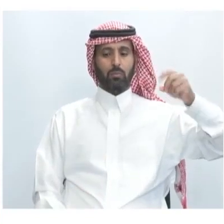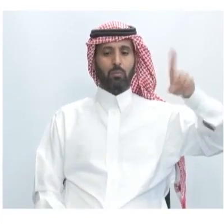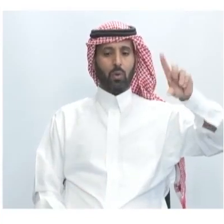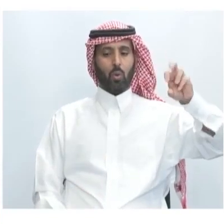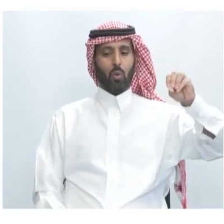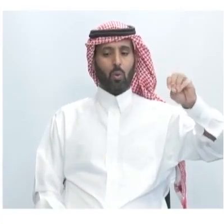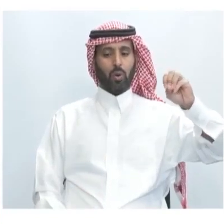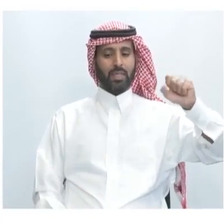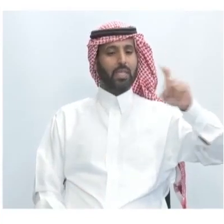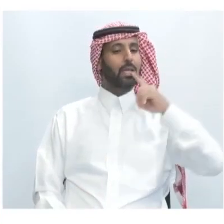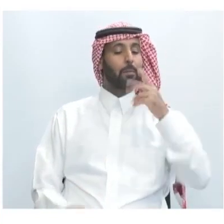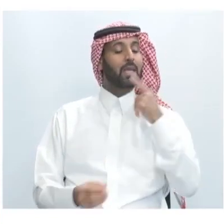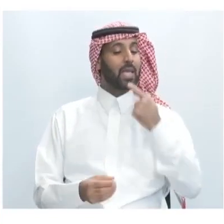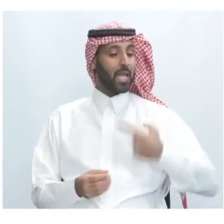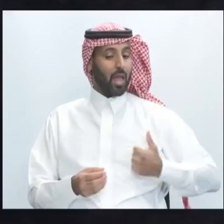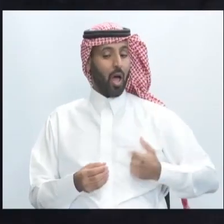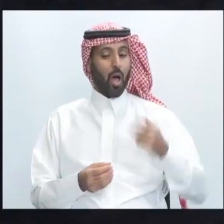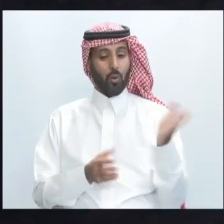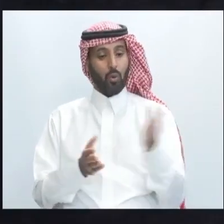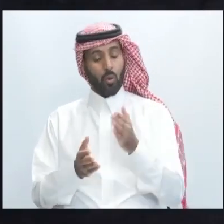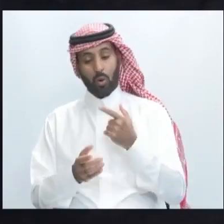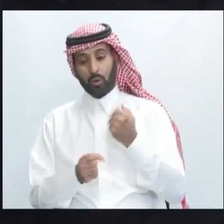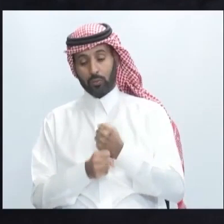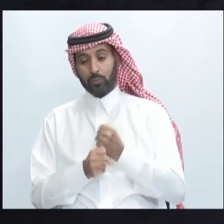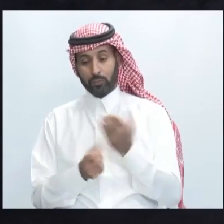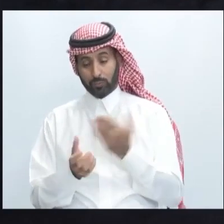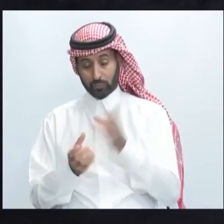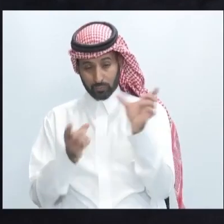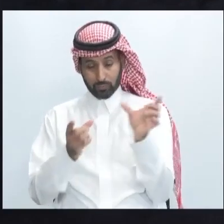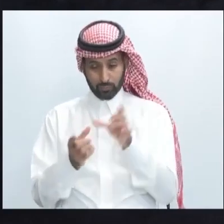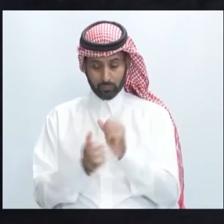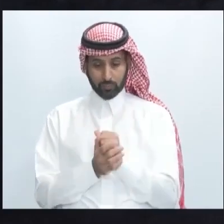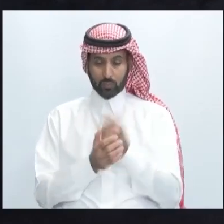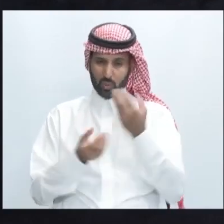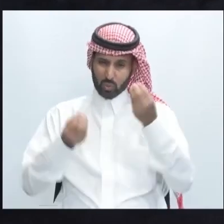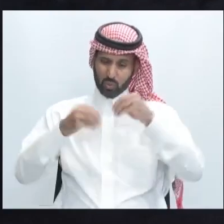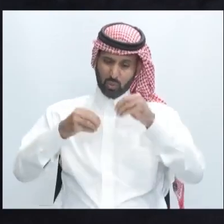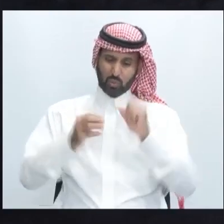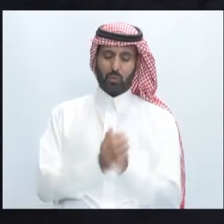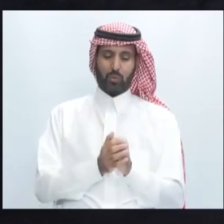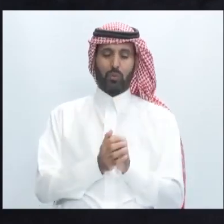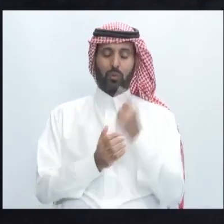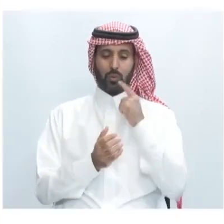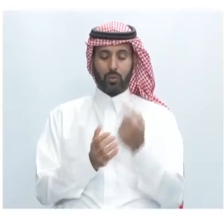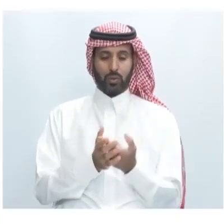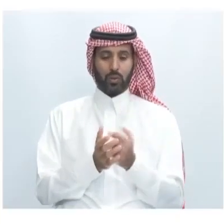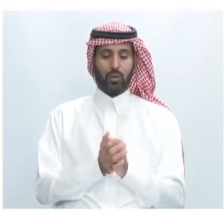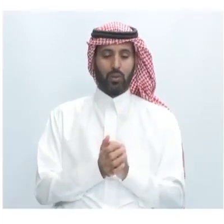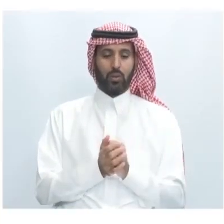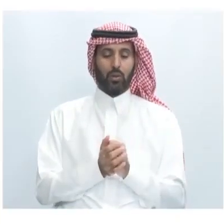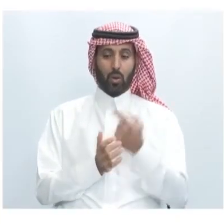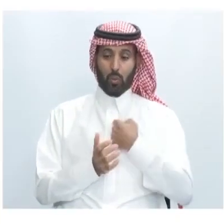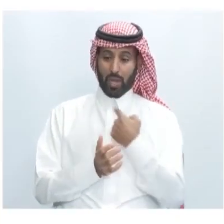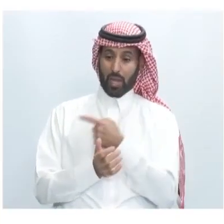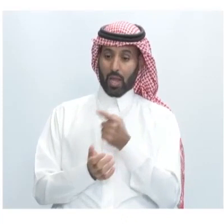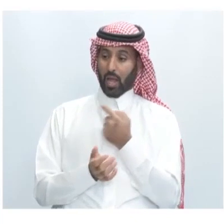verb. So the word overload could be used as a noun or could be used as a verb. For example, we had